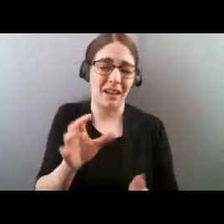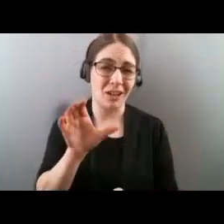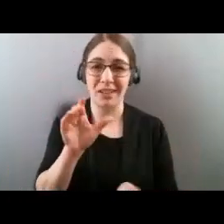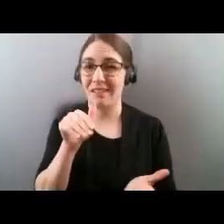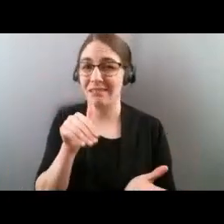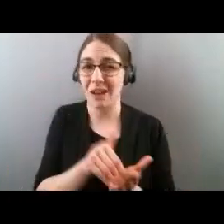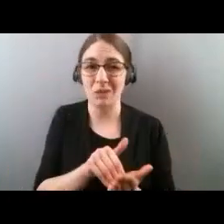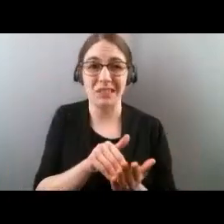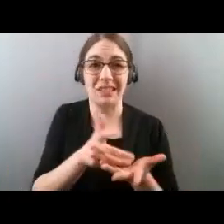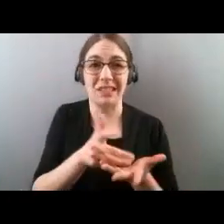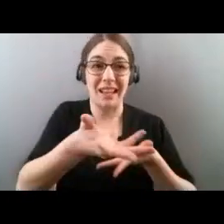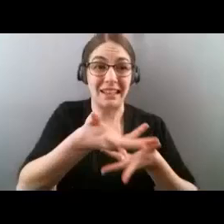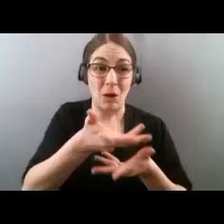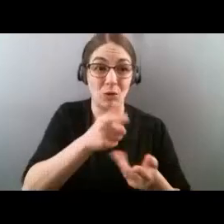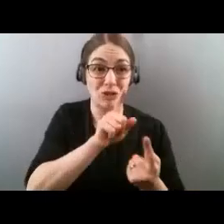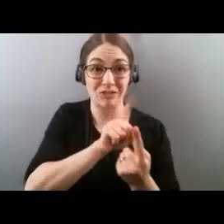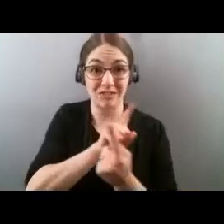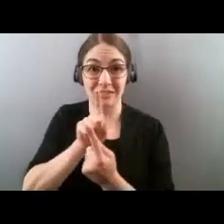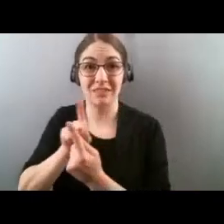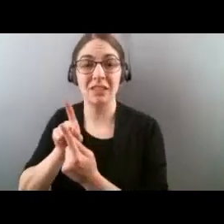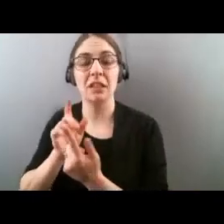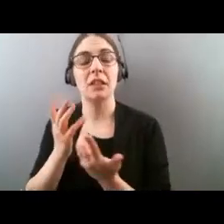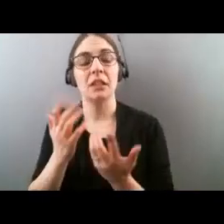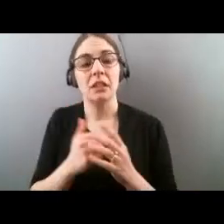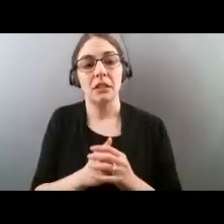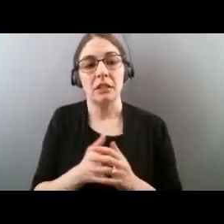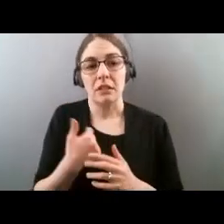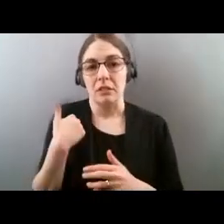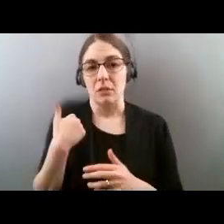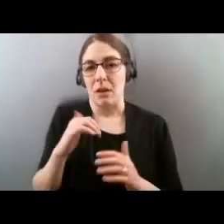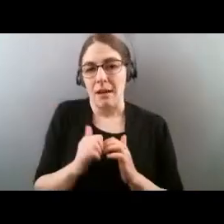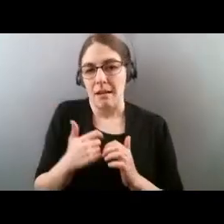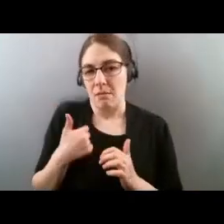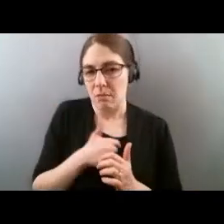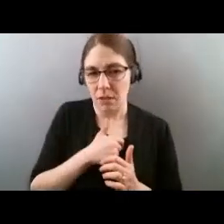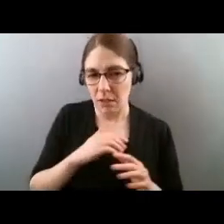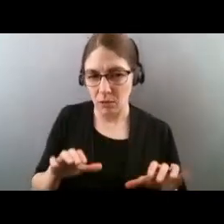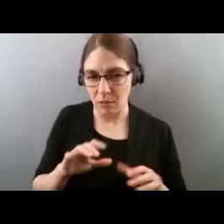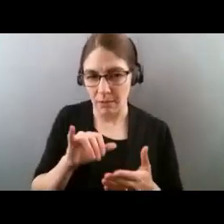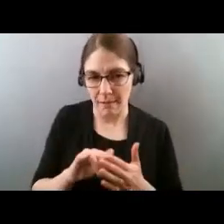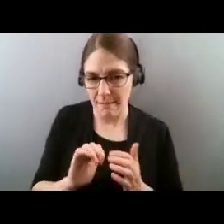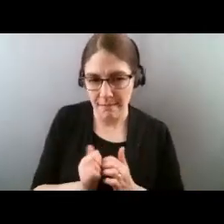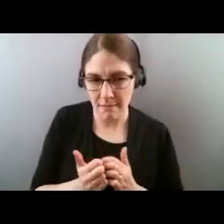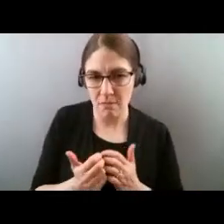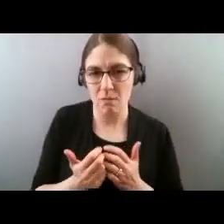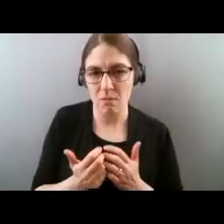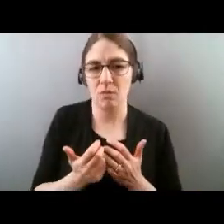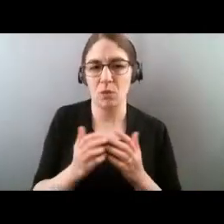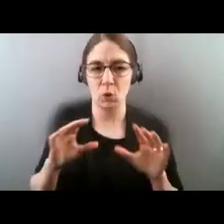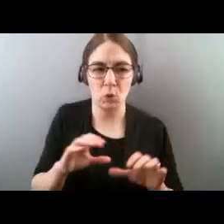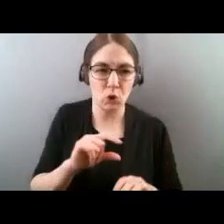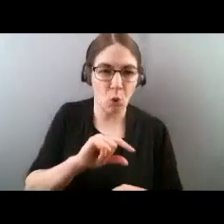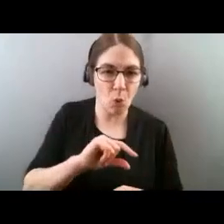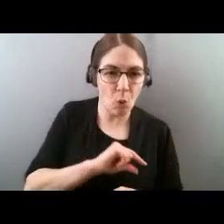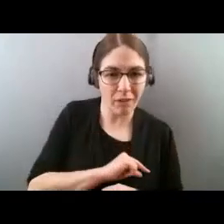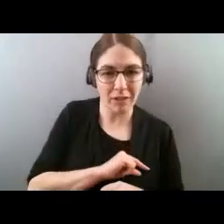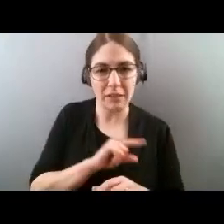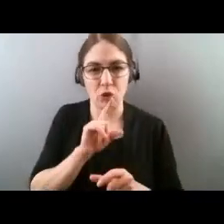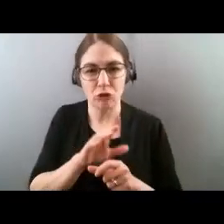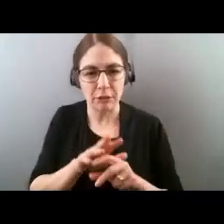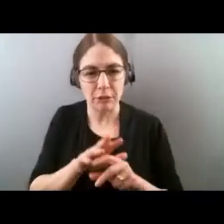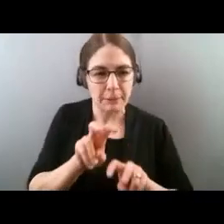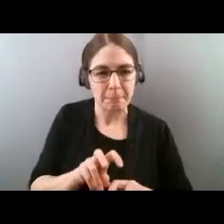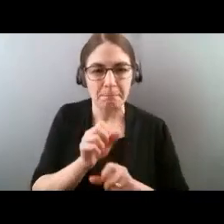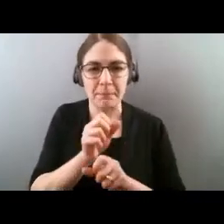encounters. And so how do we go about doing that QA to see what